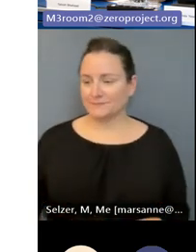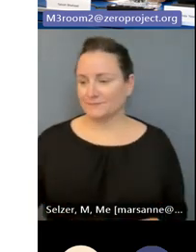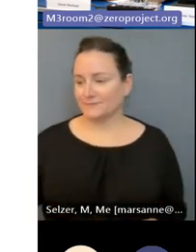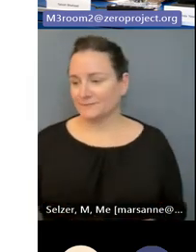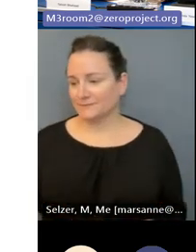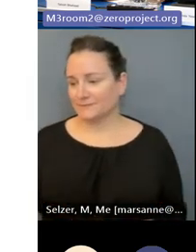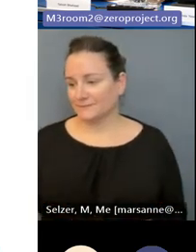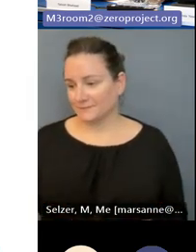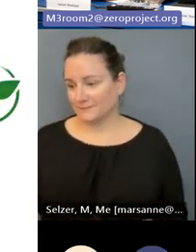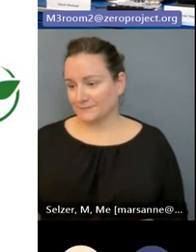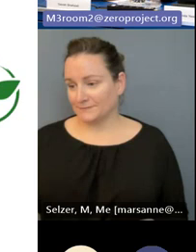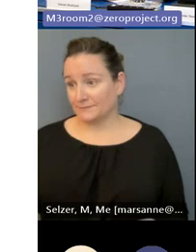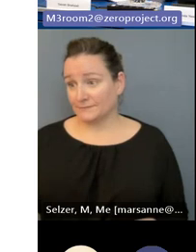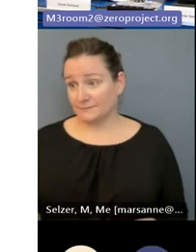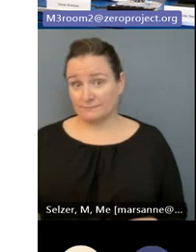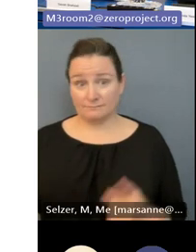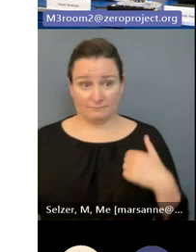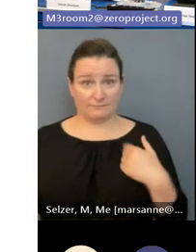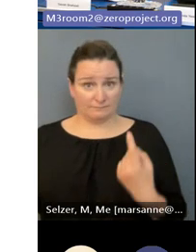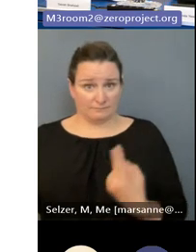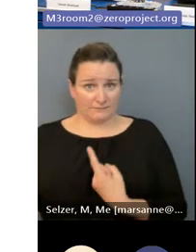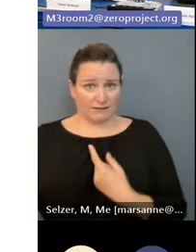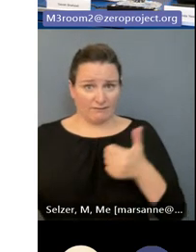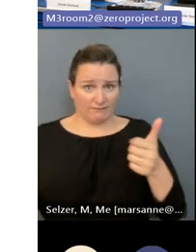Can I operate my presentation from here? Yeah.